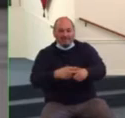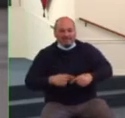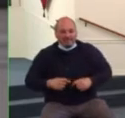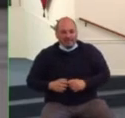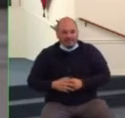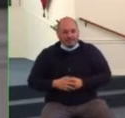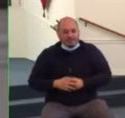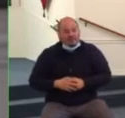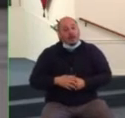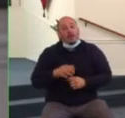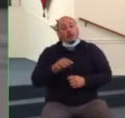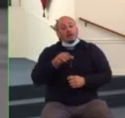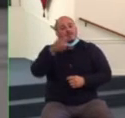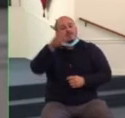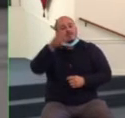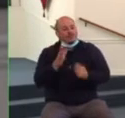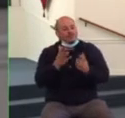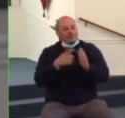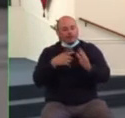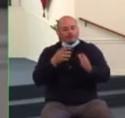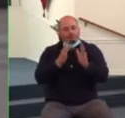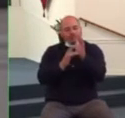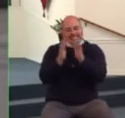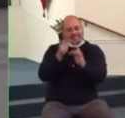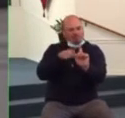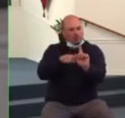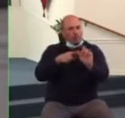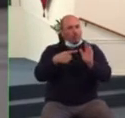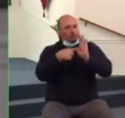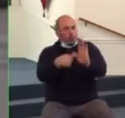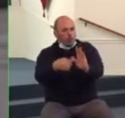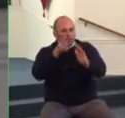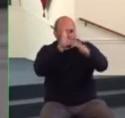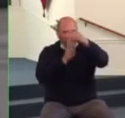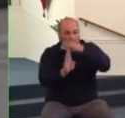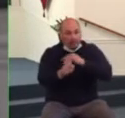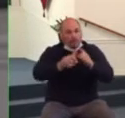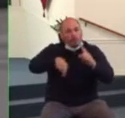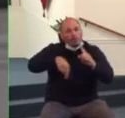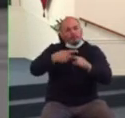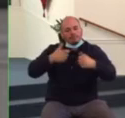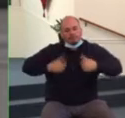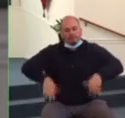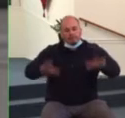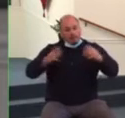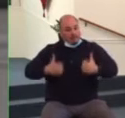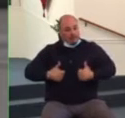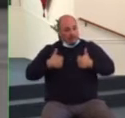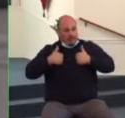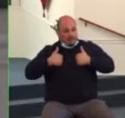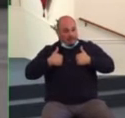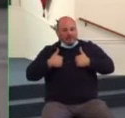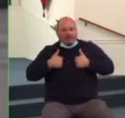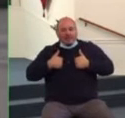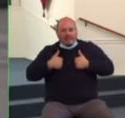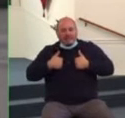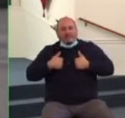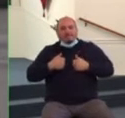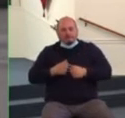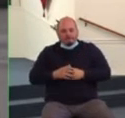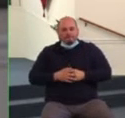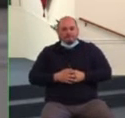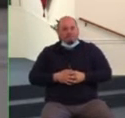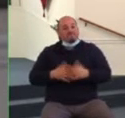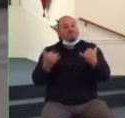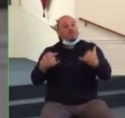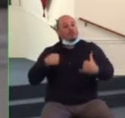for others. And in this moment, he doesn't bring any punishment down on that Samaritan village. He simply rebukes his